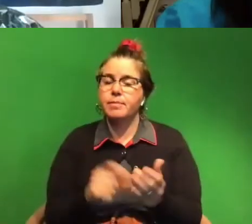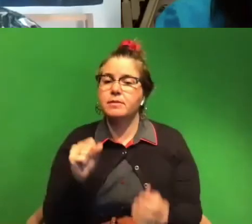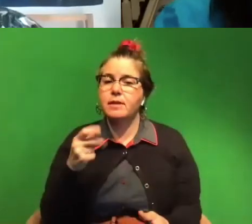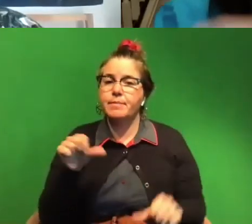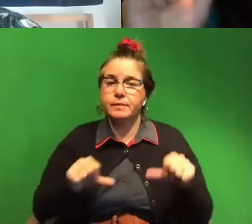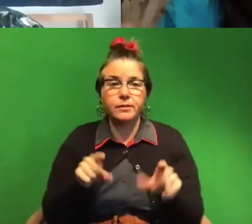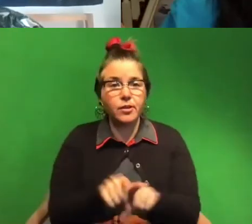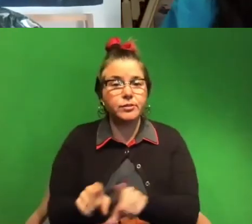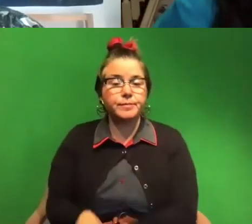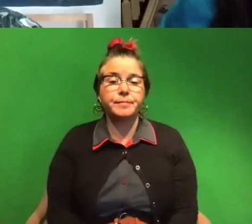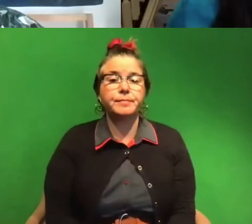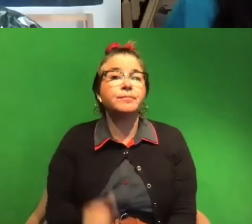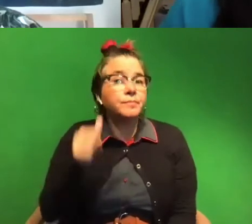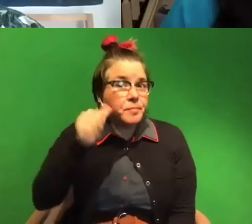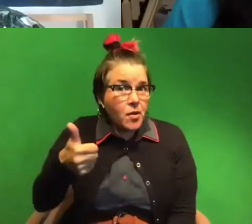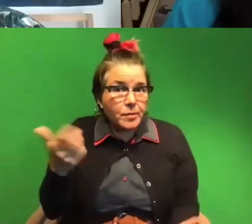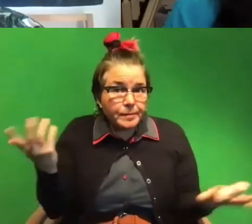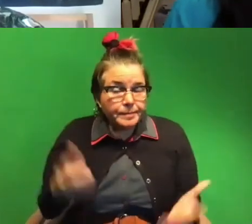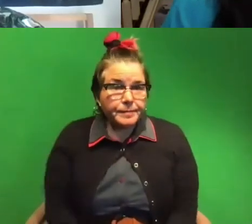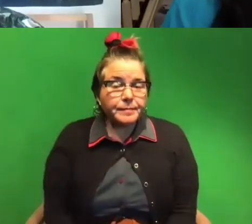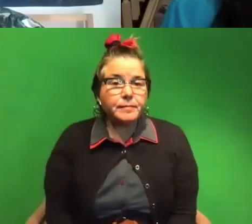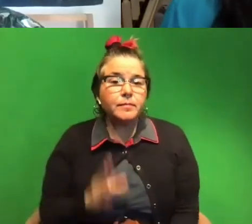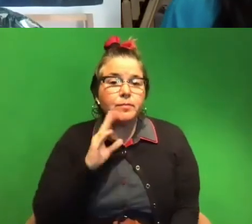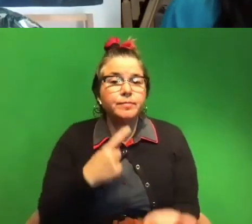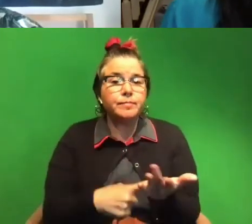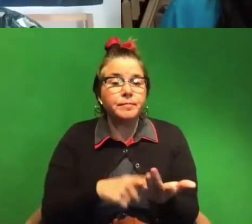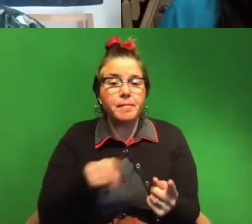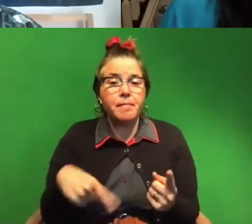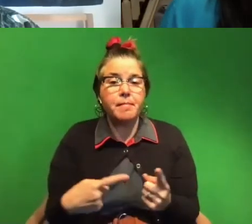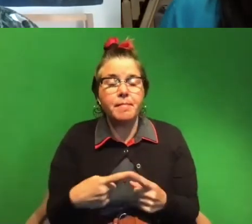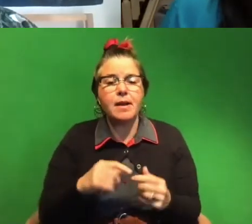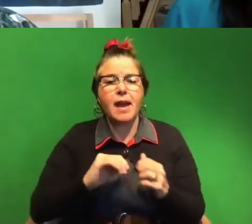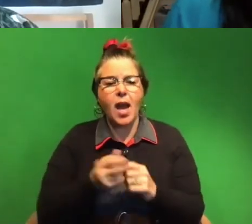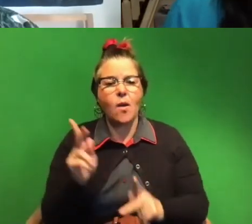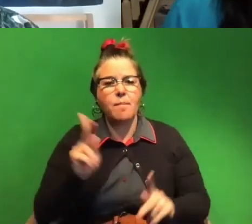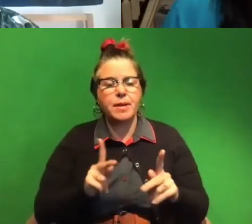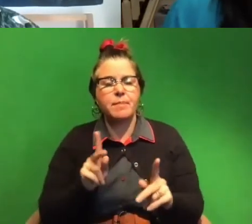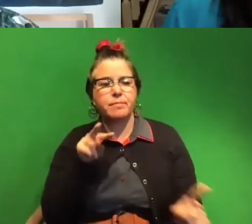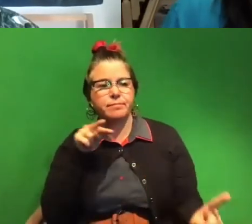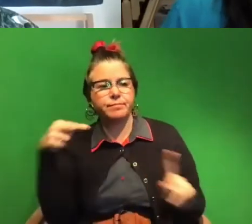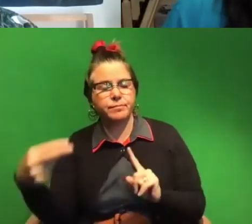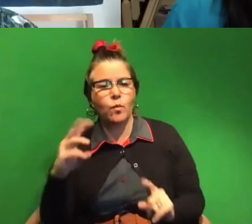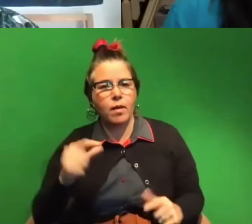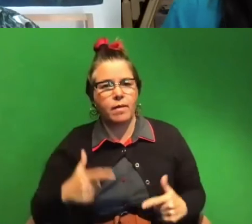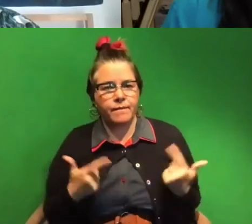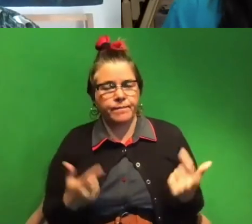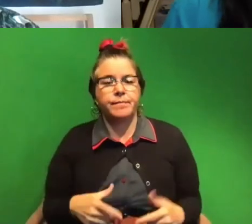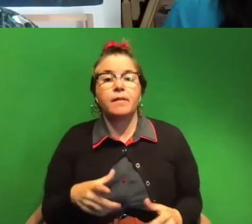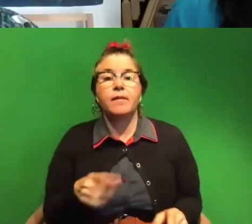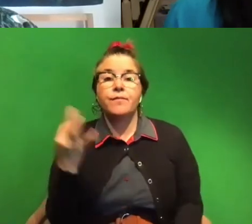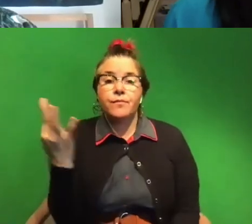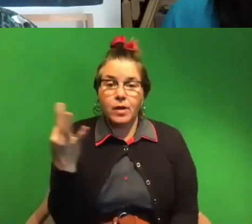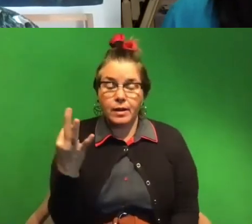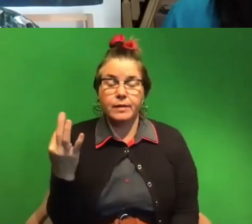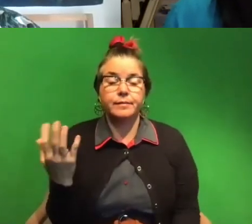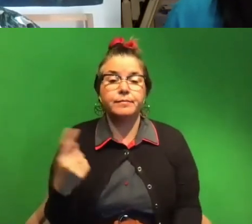well. Tomorrow, we are going to be talking about how people perceive wildlife. And on Friday, we're going to be